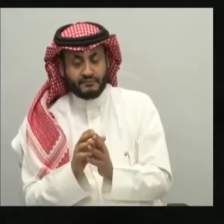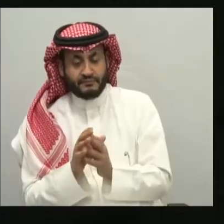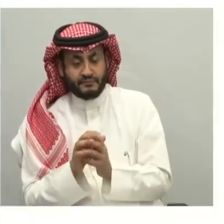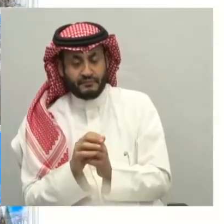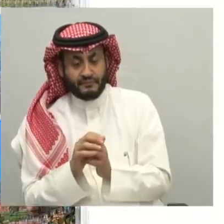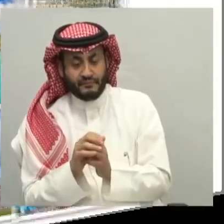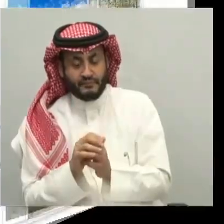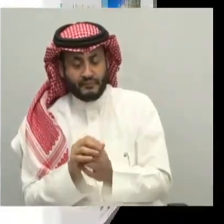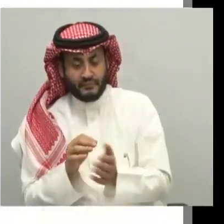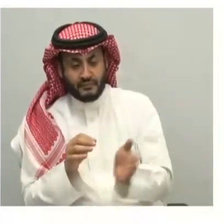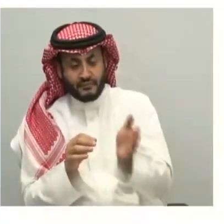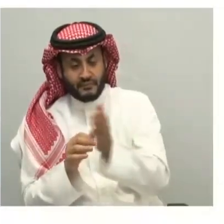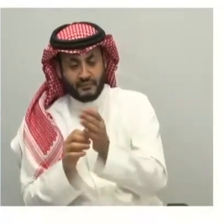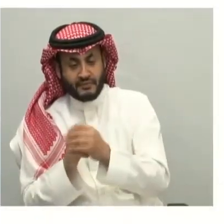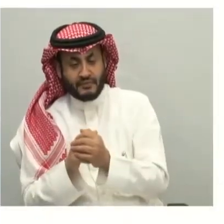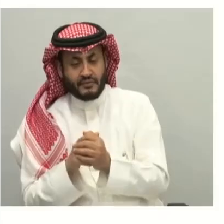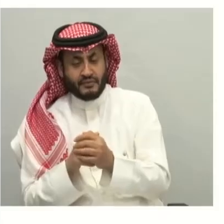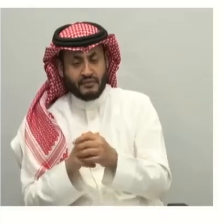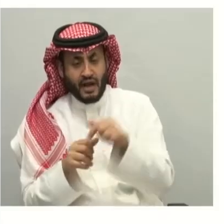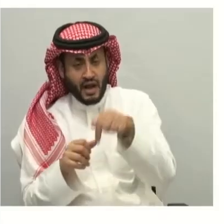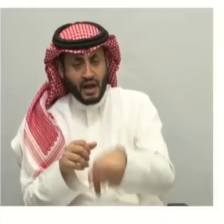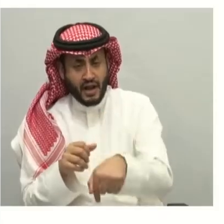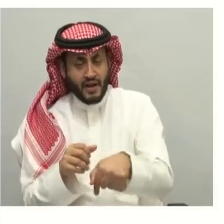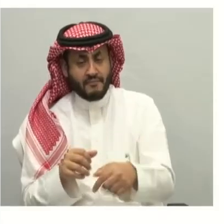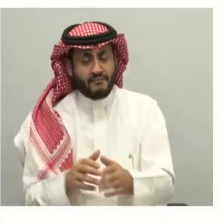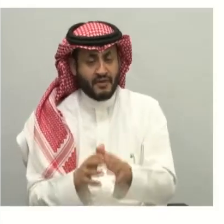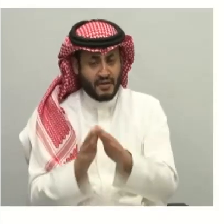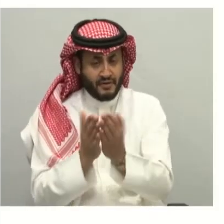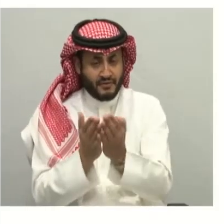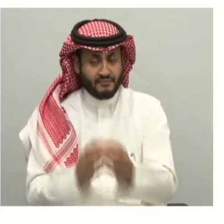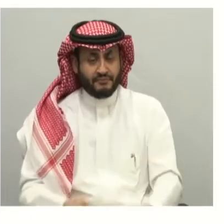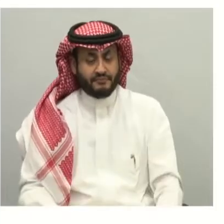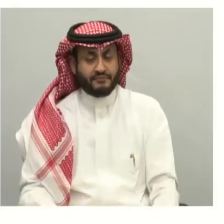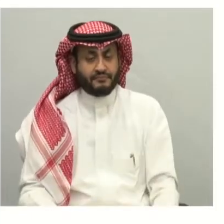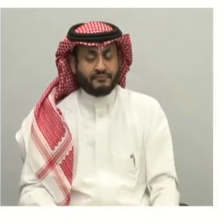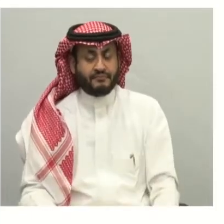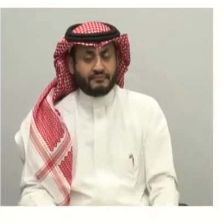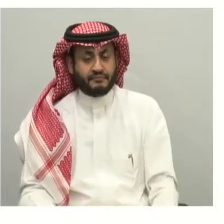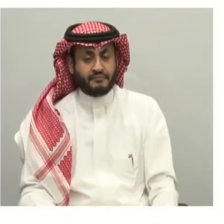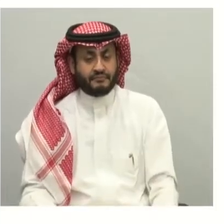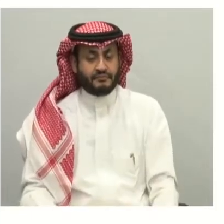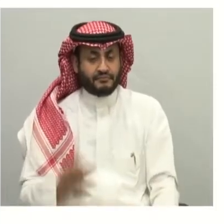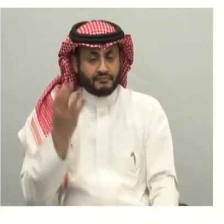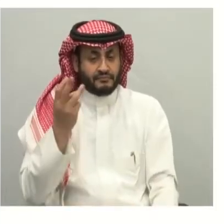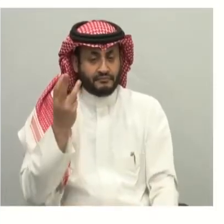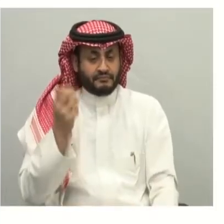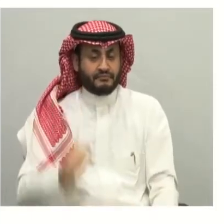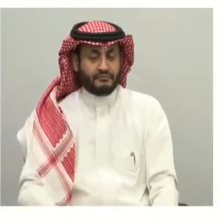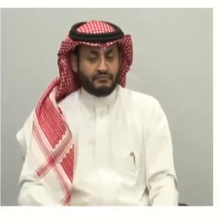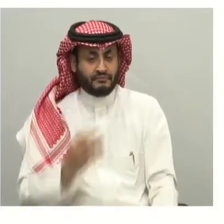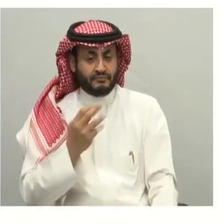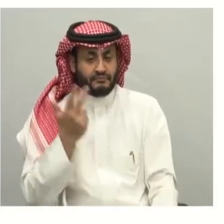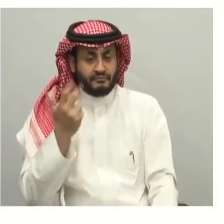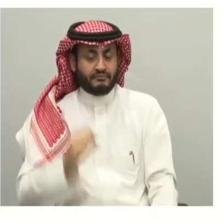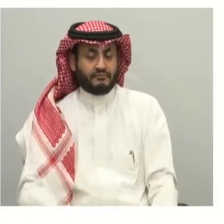the future. And now, for our lesson for today, now I would like you please to open your books on page 43.